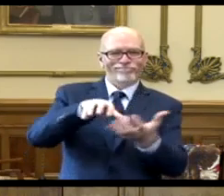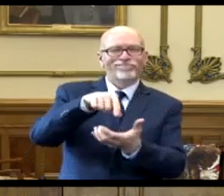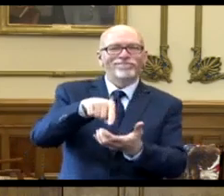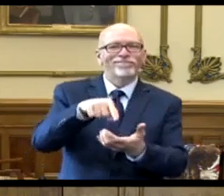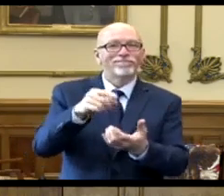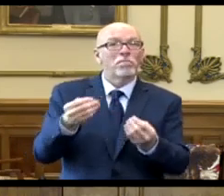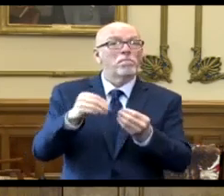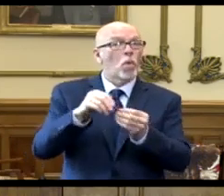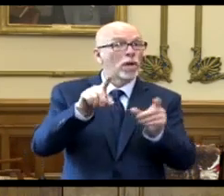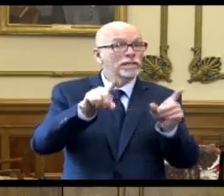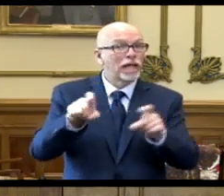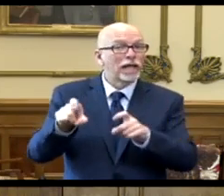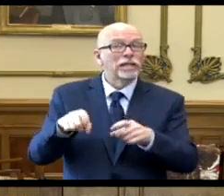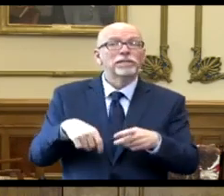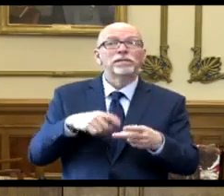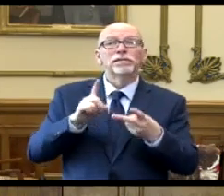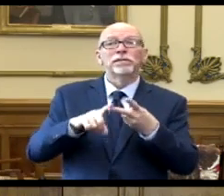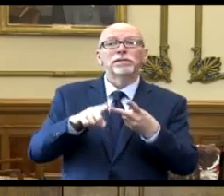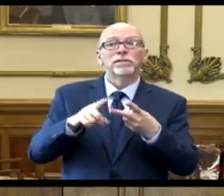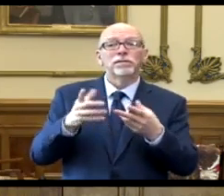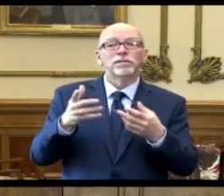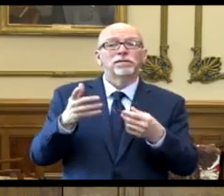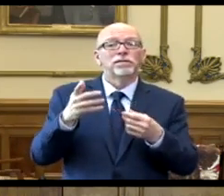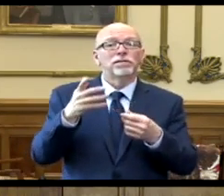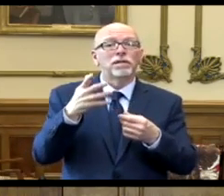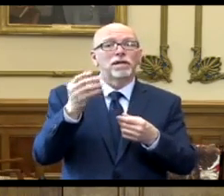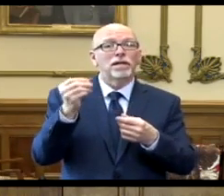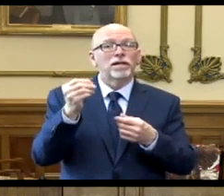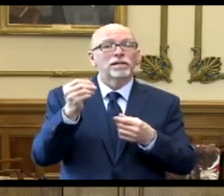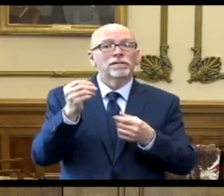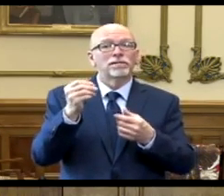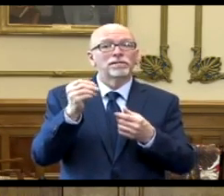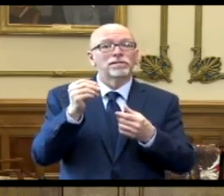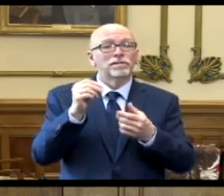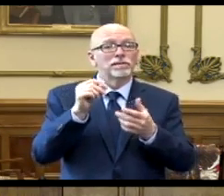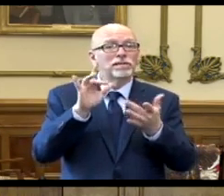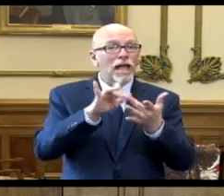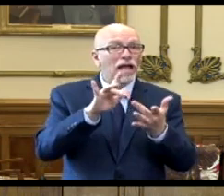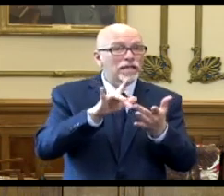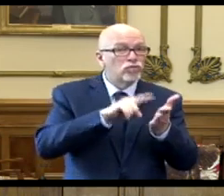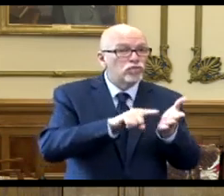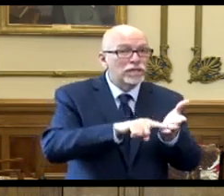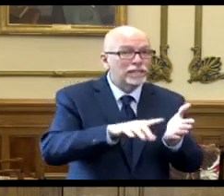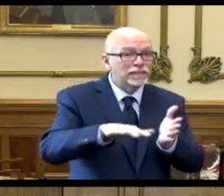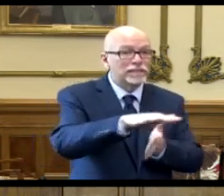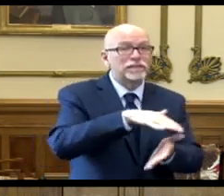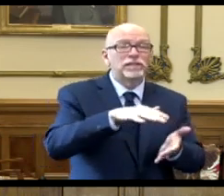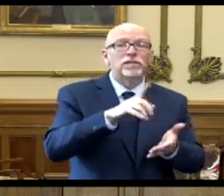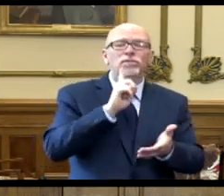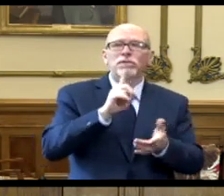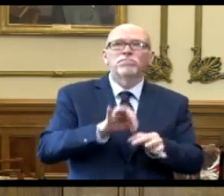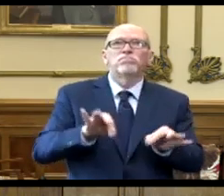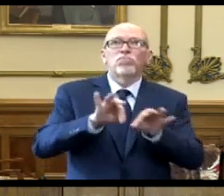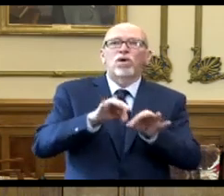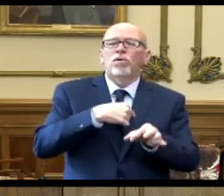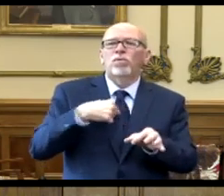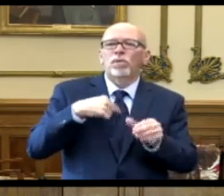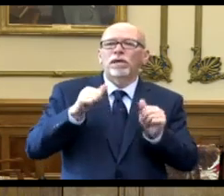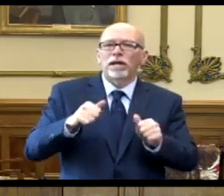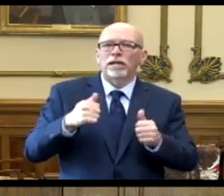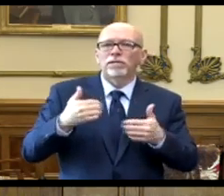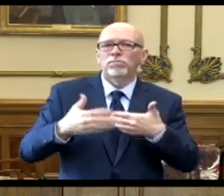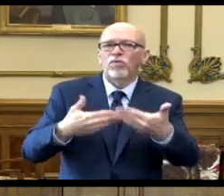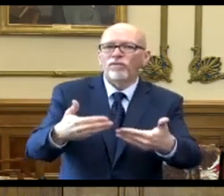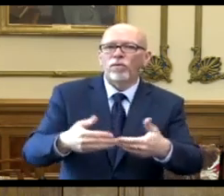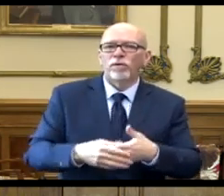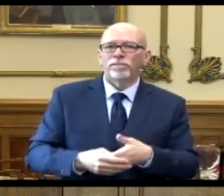to testing and the contact tracing is really critical to our ability to do that. Yeah, and